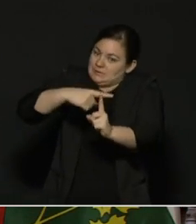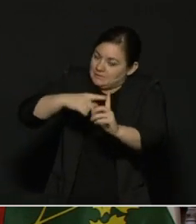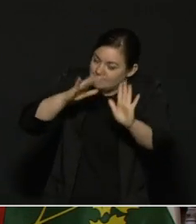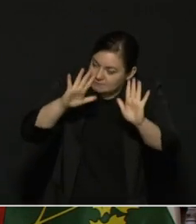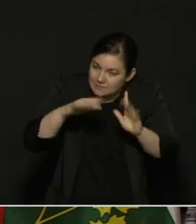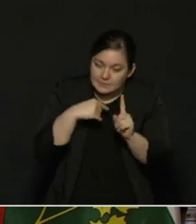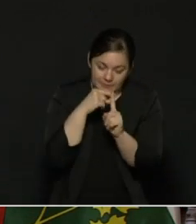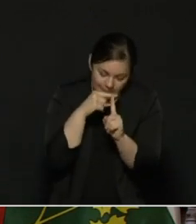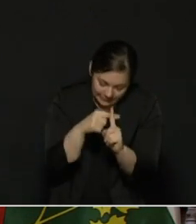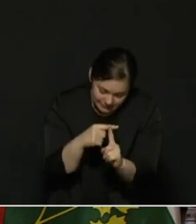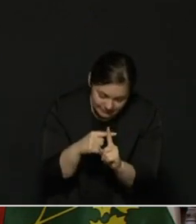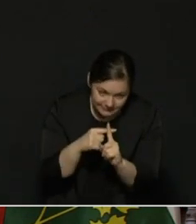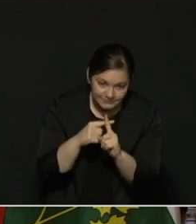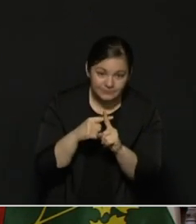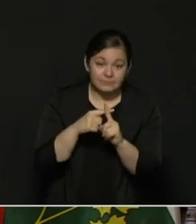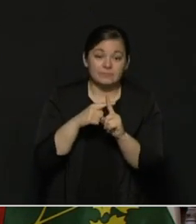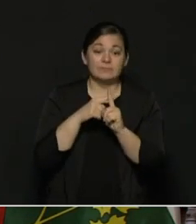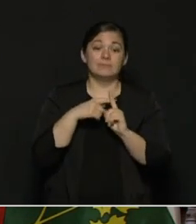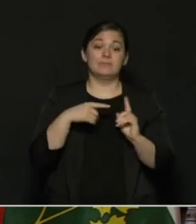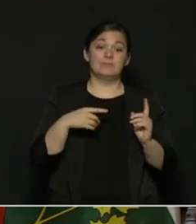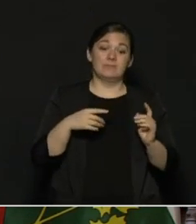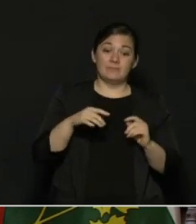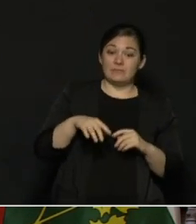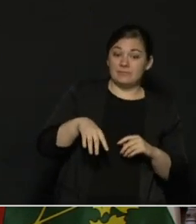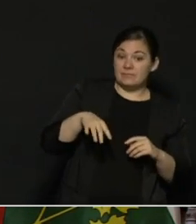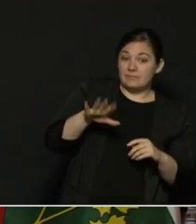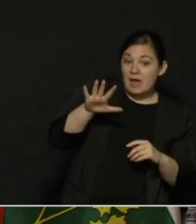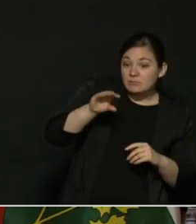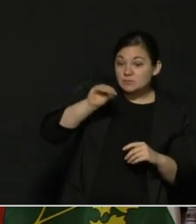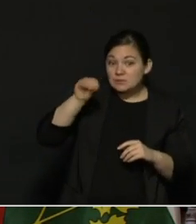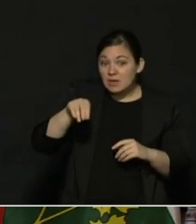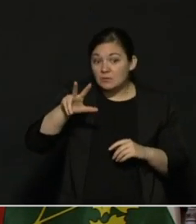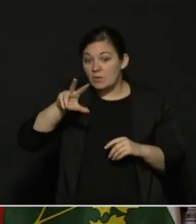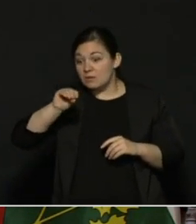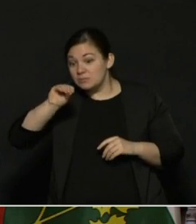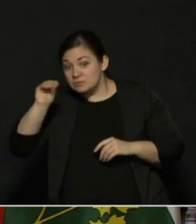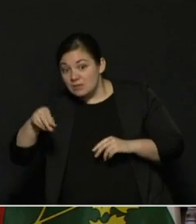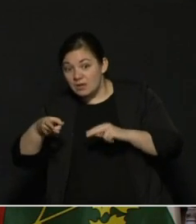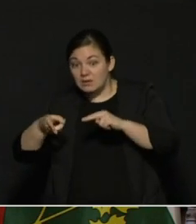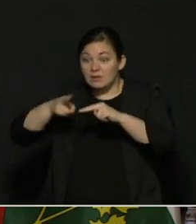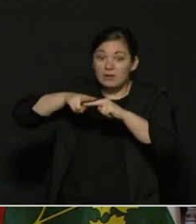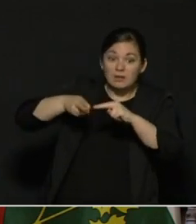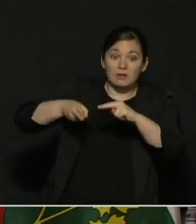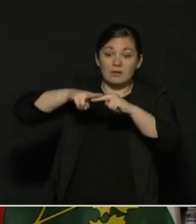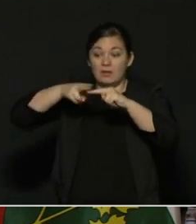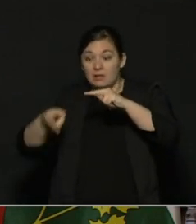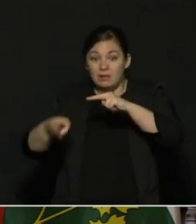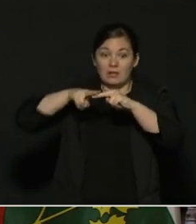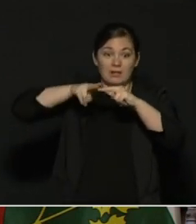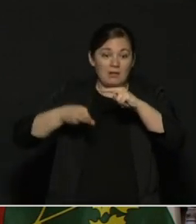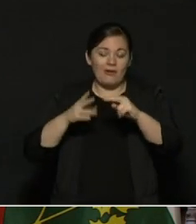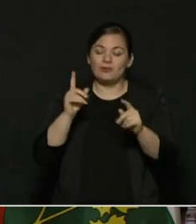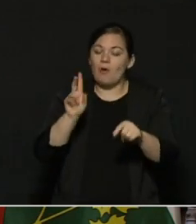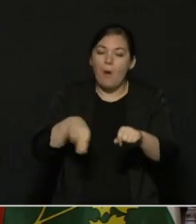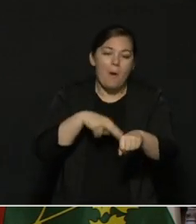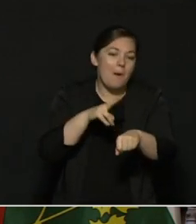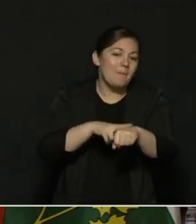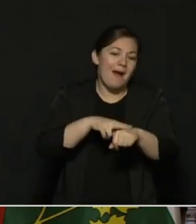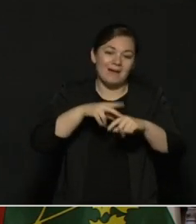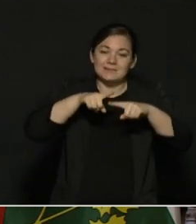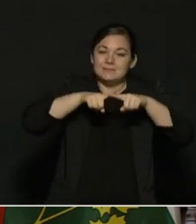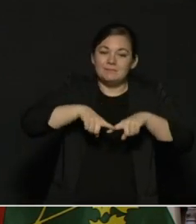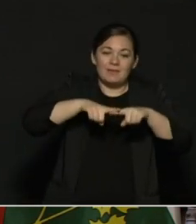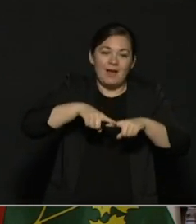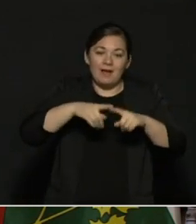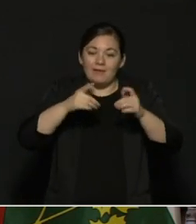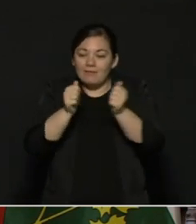and then down to 4, then way down to 3, then back up to 4. And I said that's to be expected with the lab flow. And as Rob asked earlier